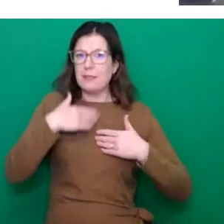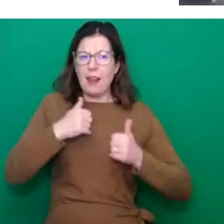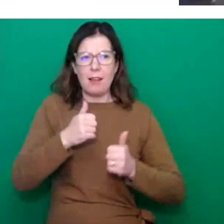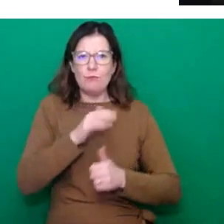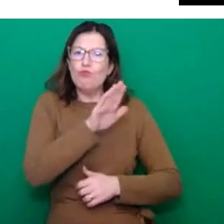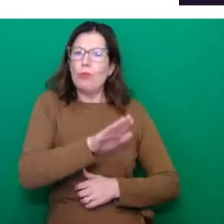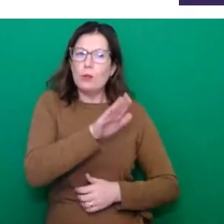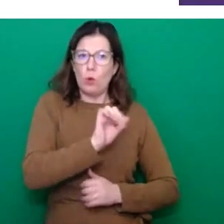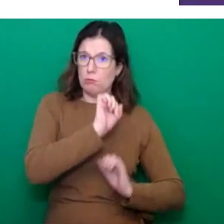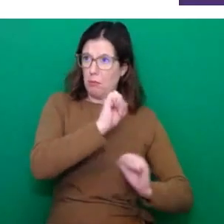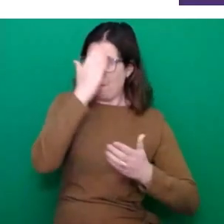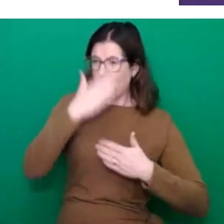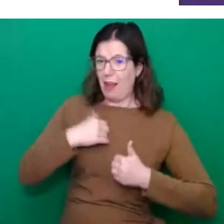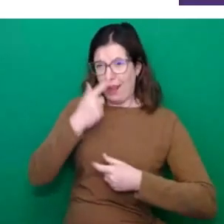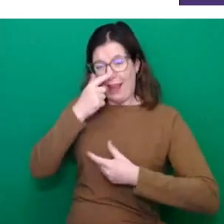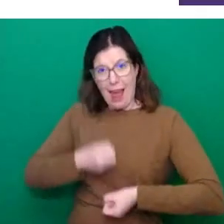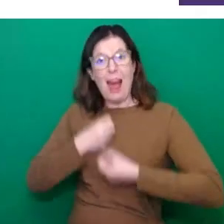to talk about this.